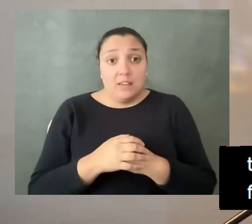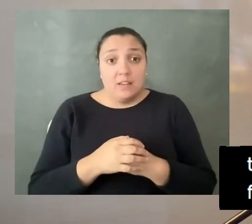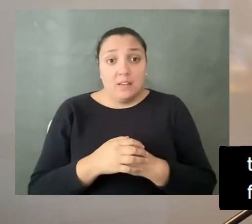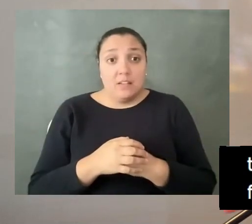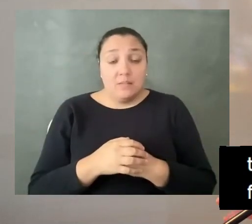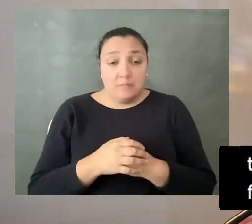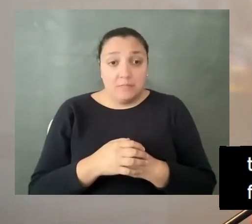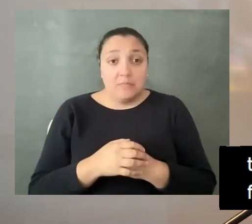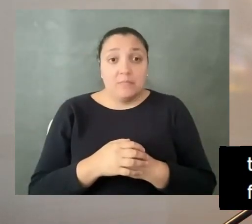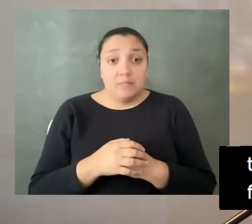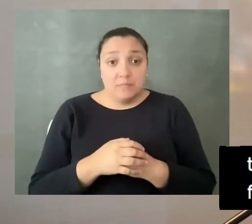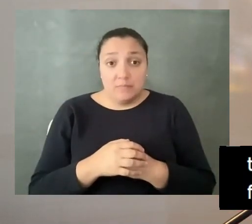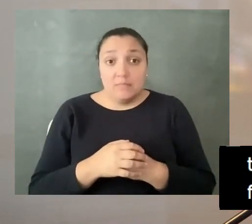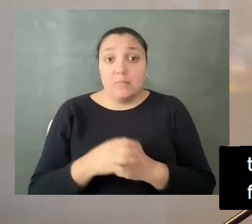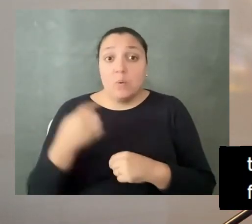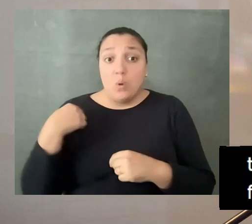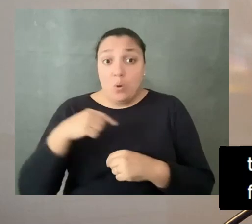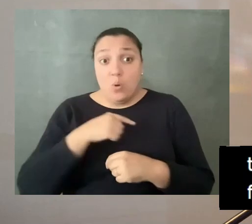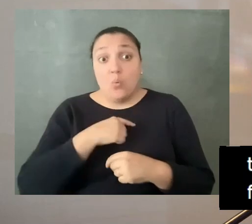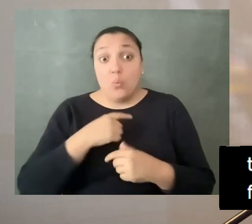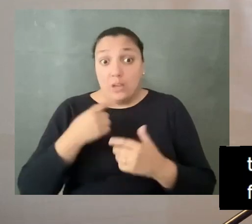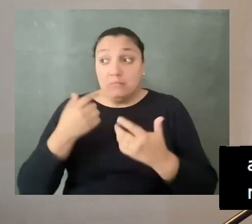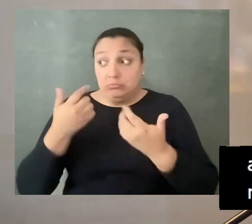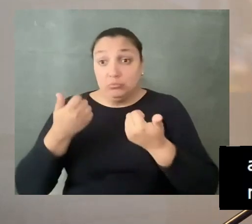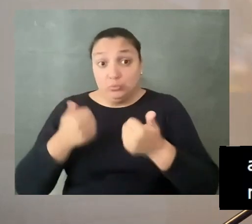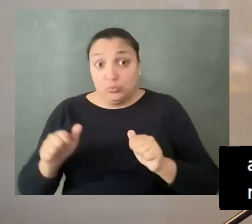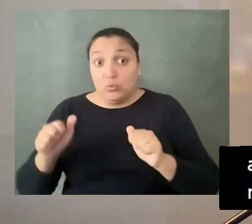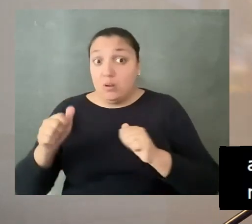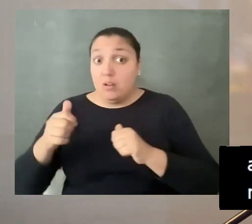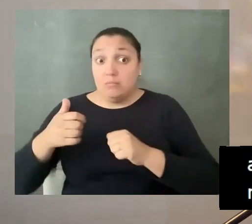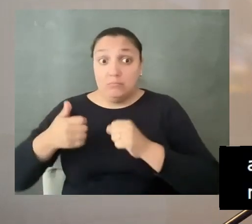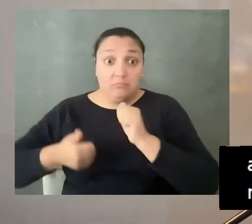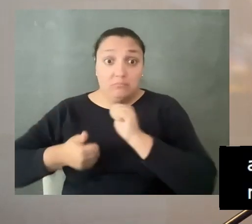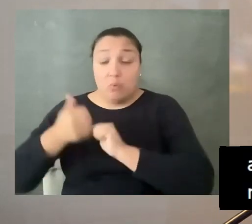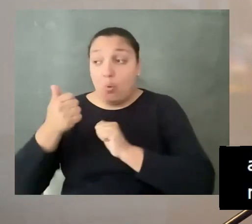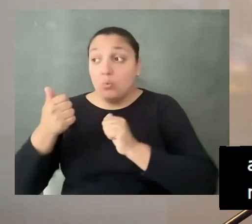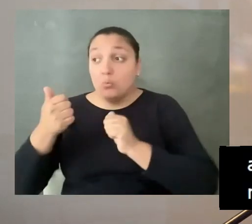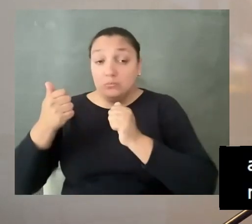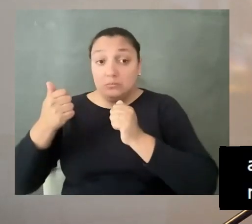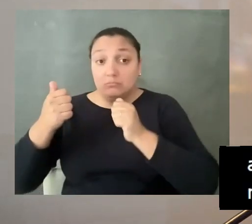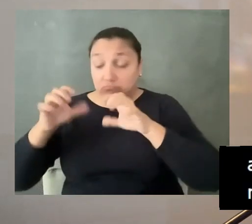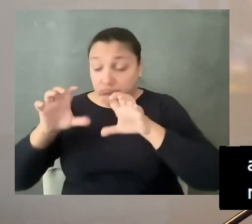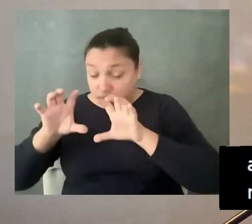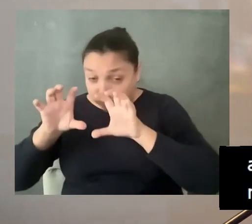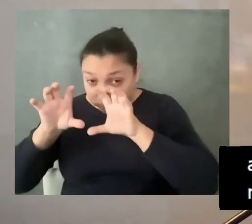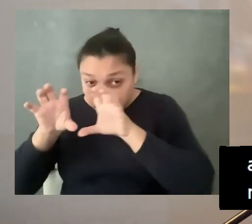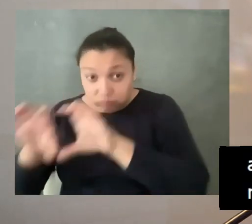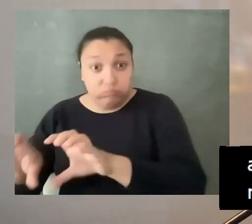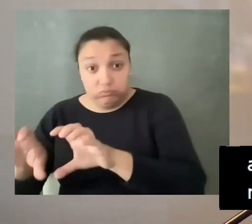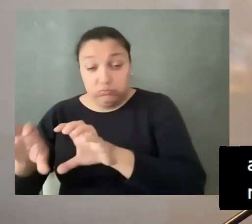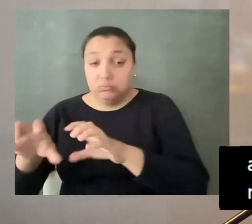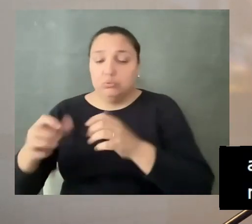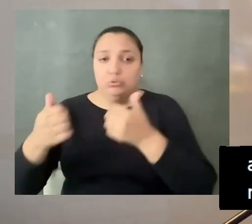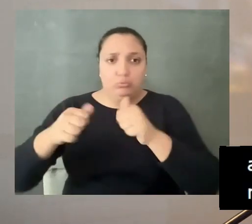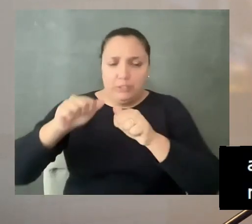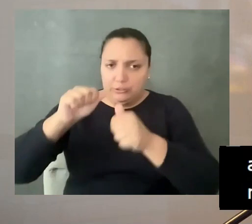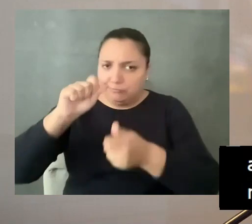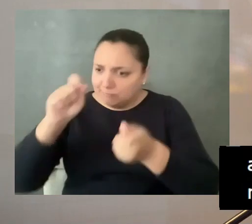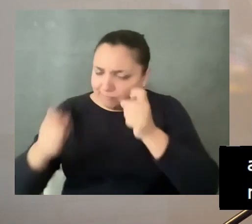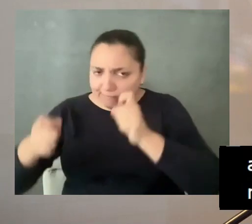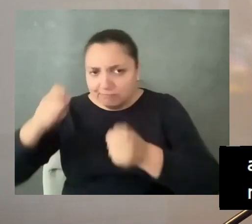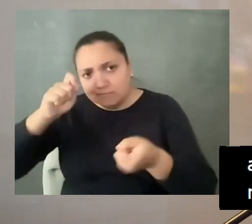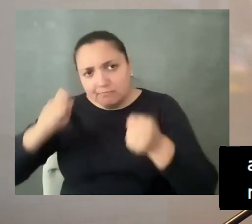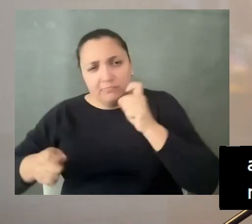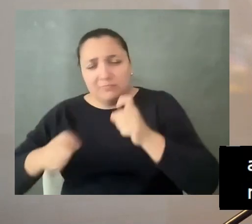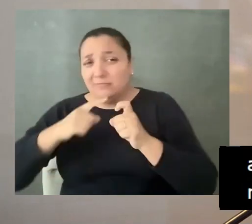this country has ever done. The idea that we would have this level of engagement to shape something so critical is really profound,